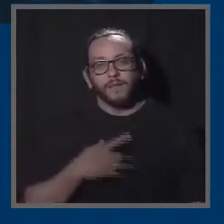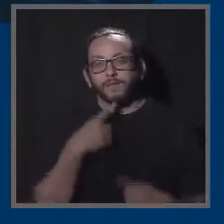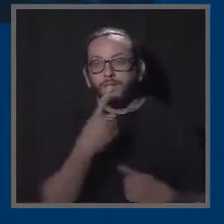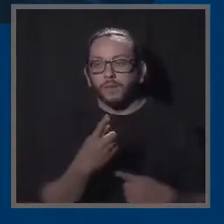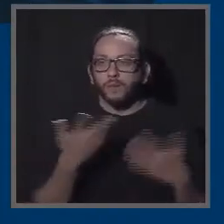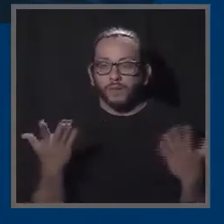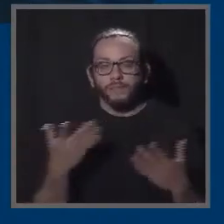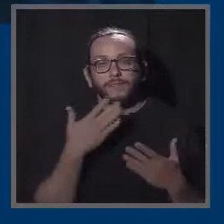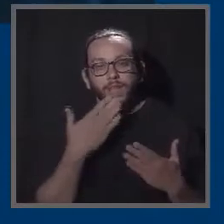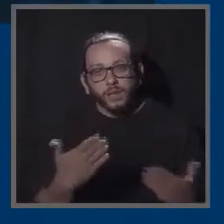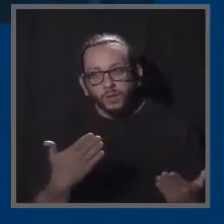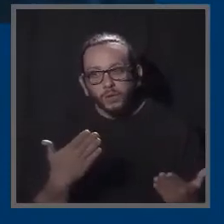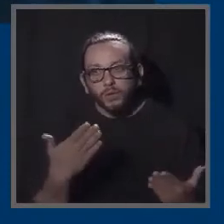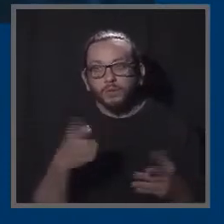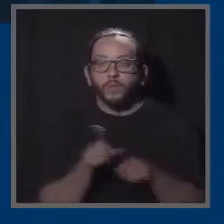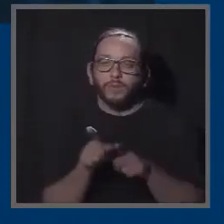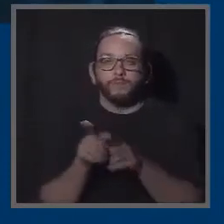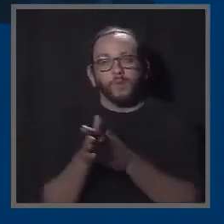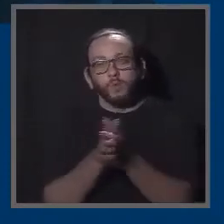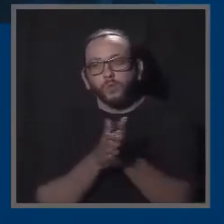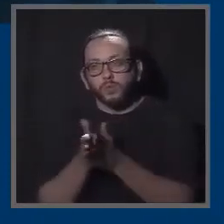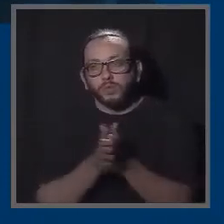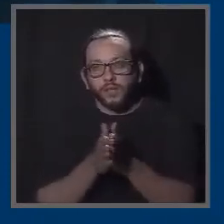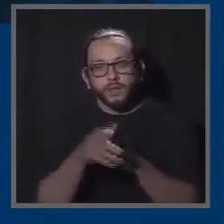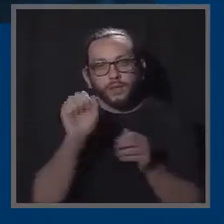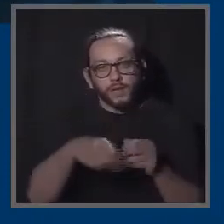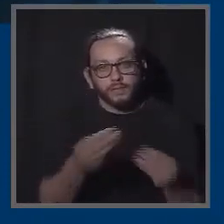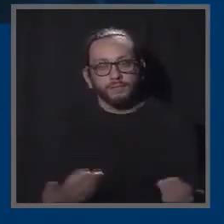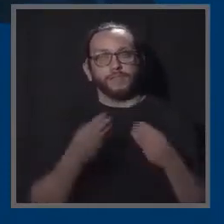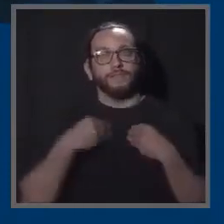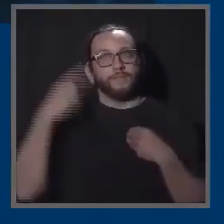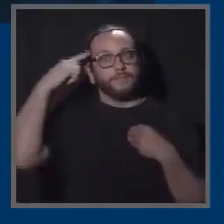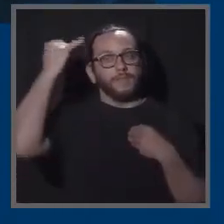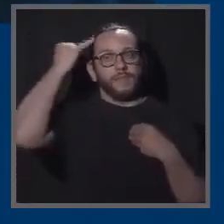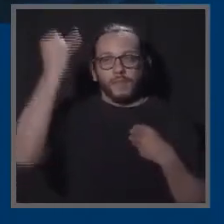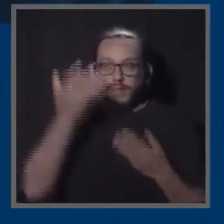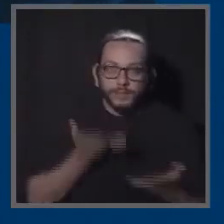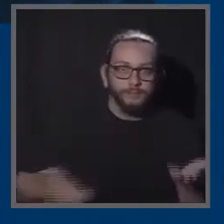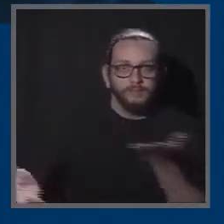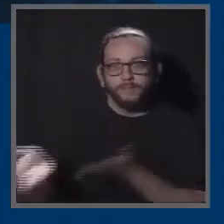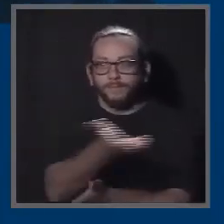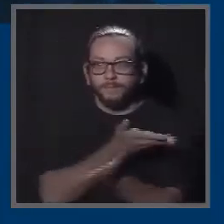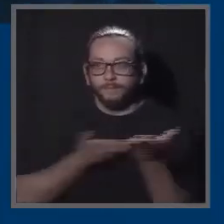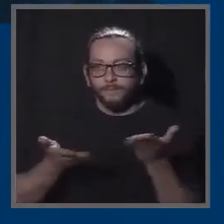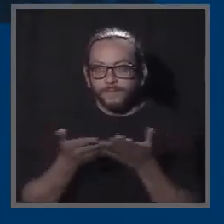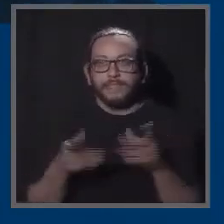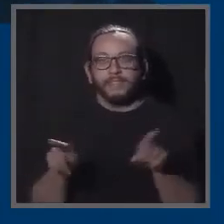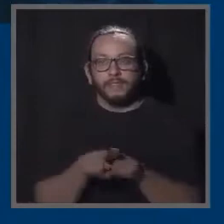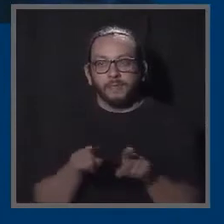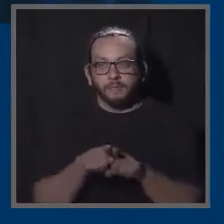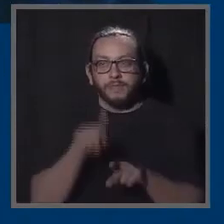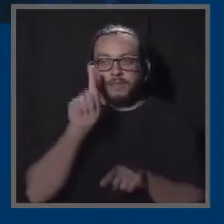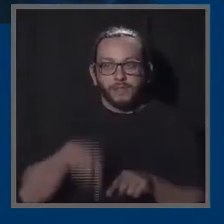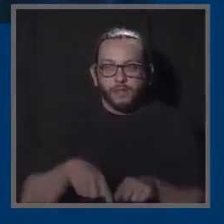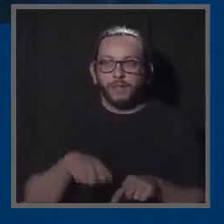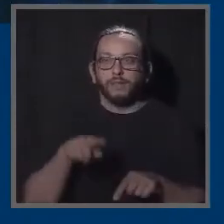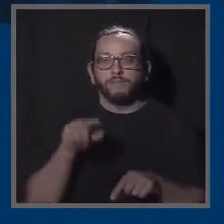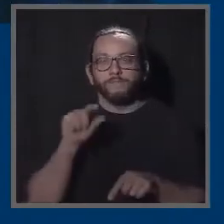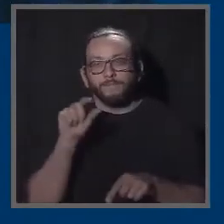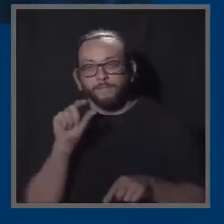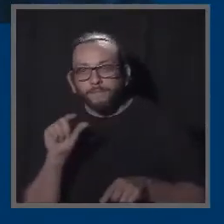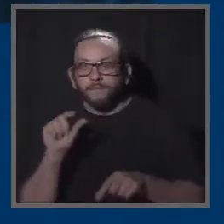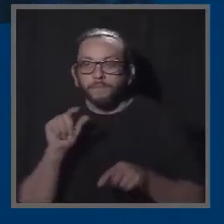partilhar ideias neste painel e um pouco daquilo que nós estamos a fazer no Plano Nacional das